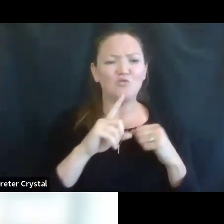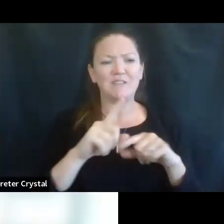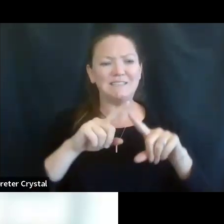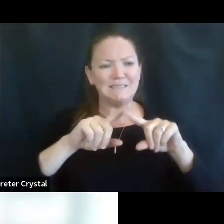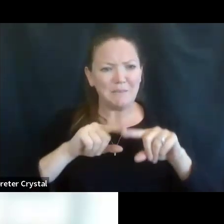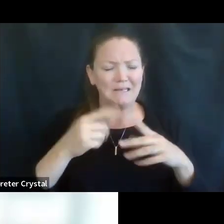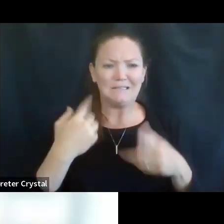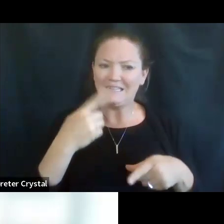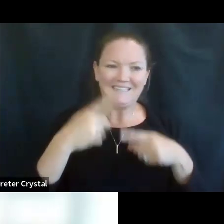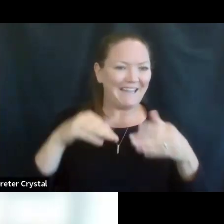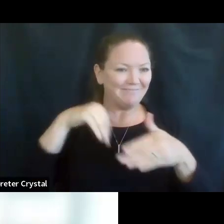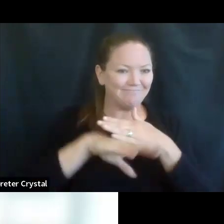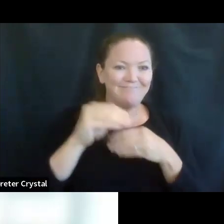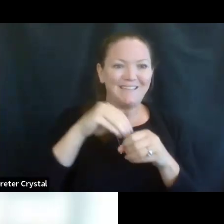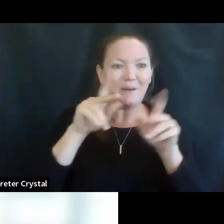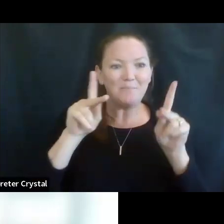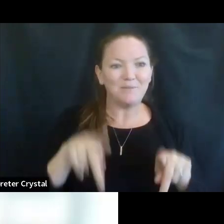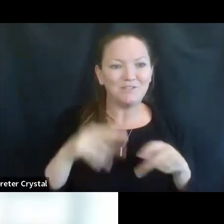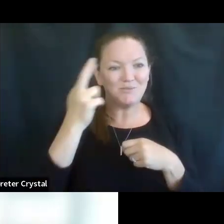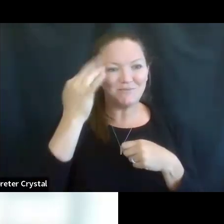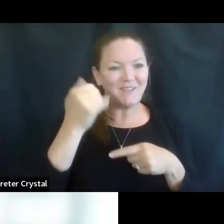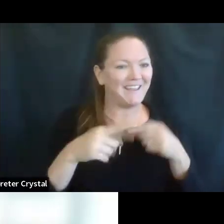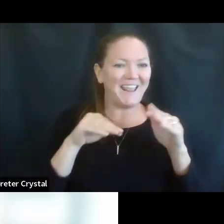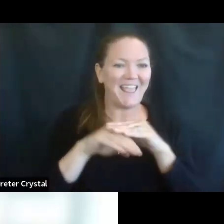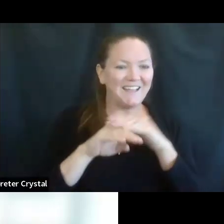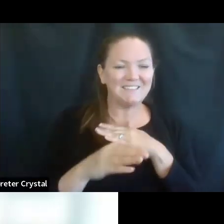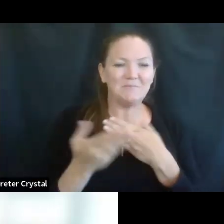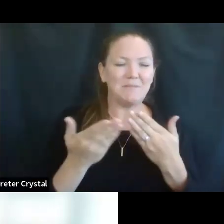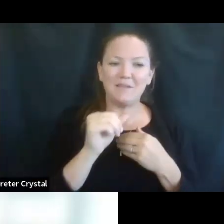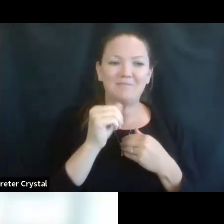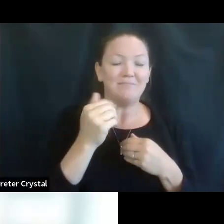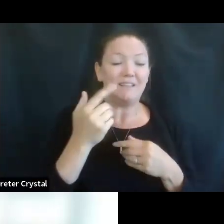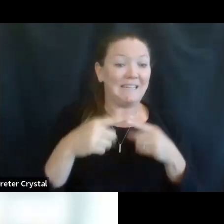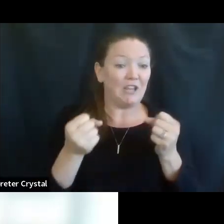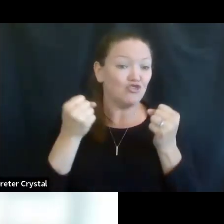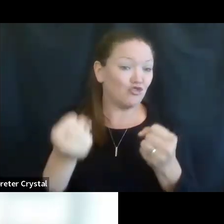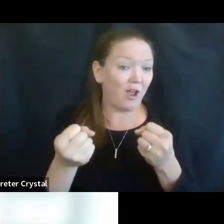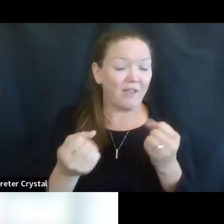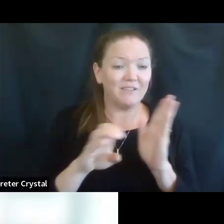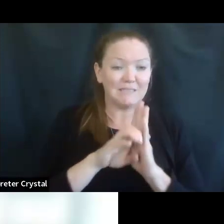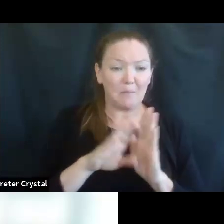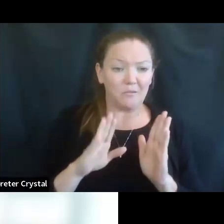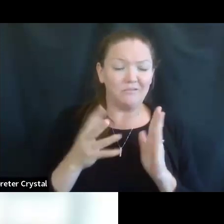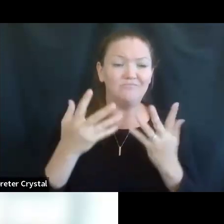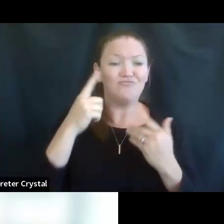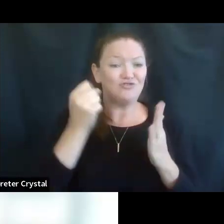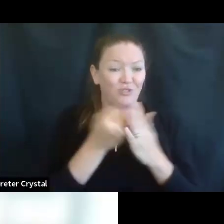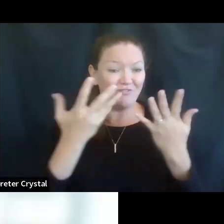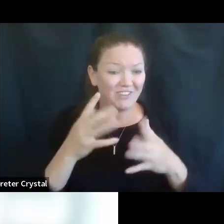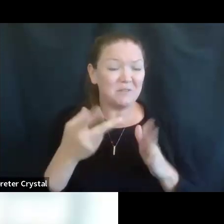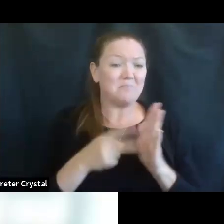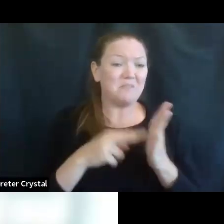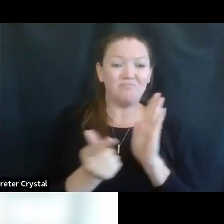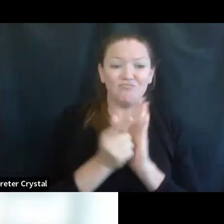that you cannot go in person because you can't get access to that. You don't have driving. You can't drive anymore often after a stroke. So this is